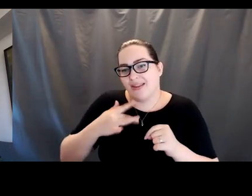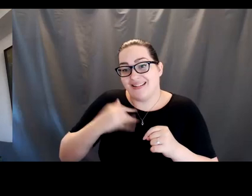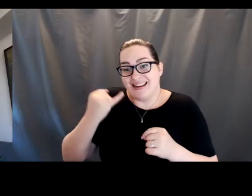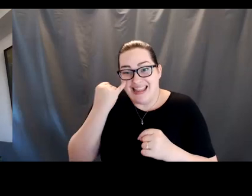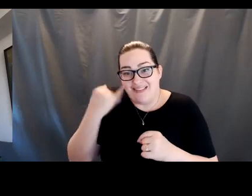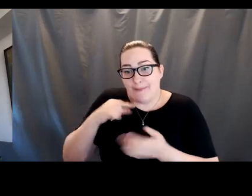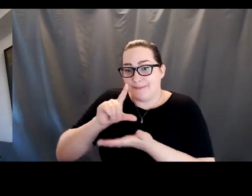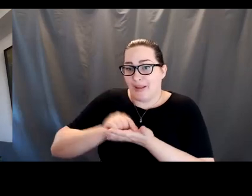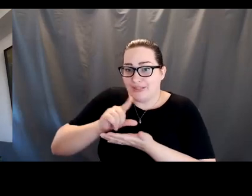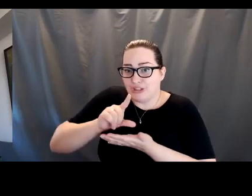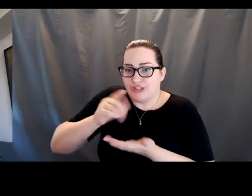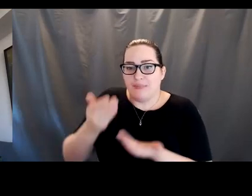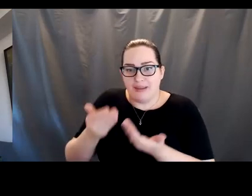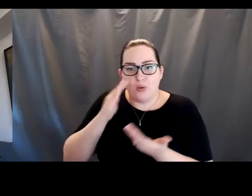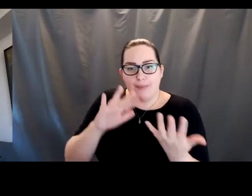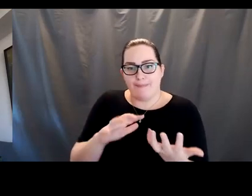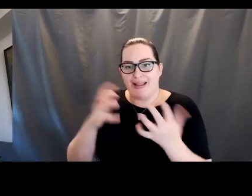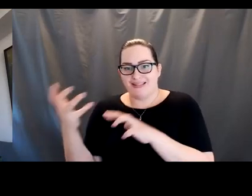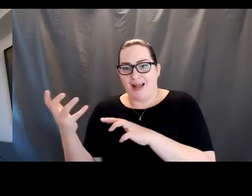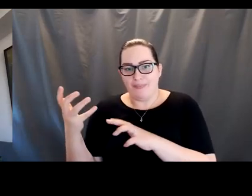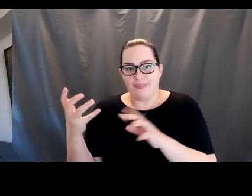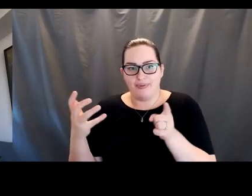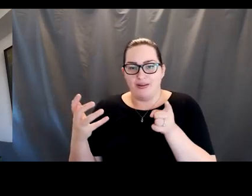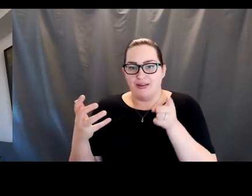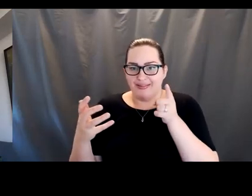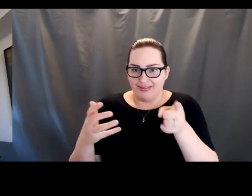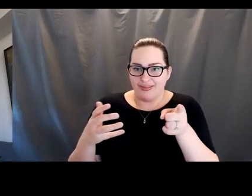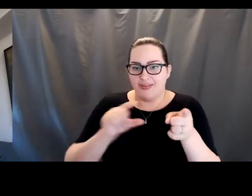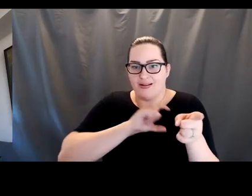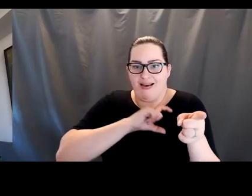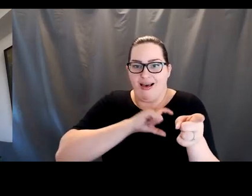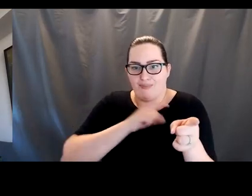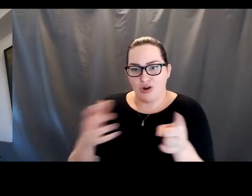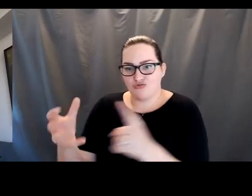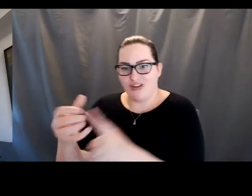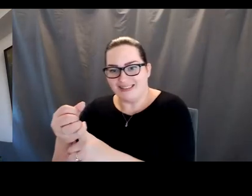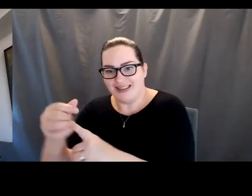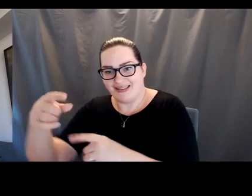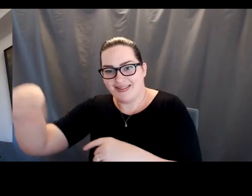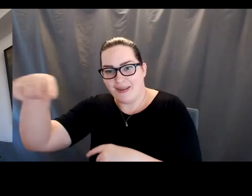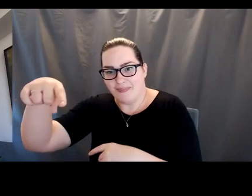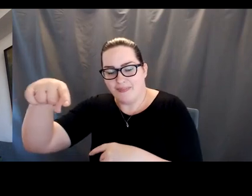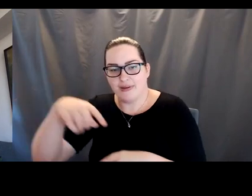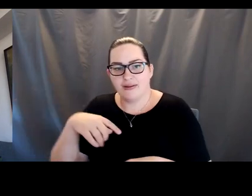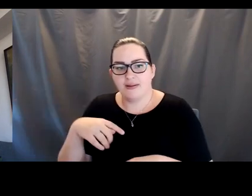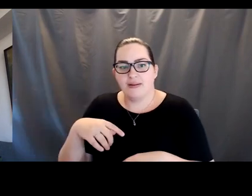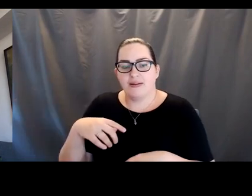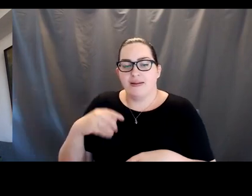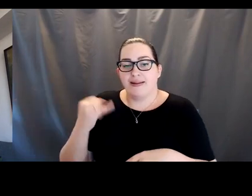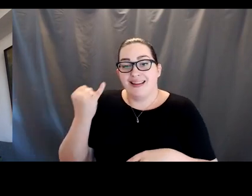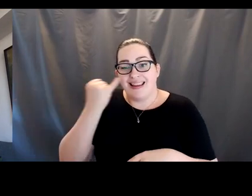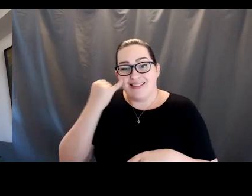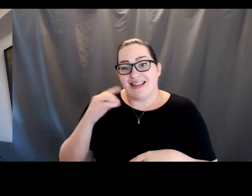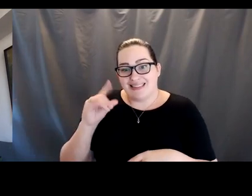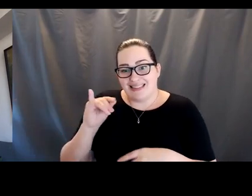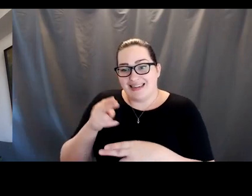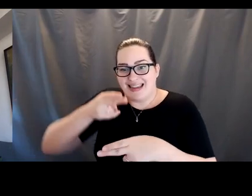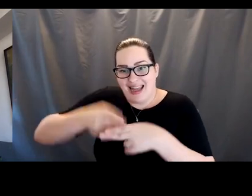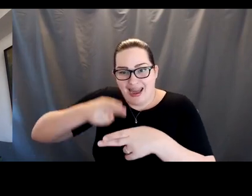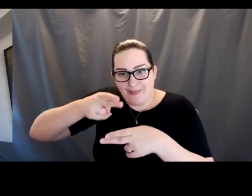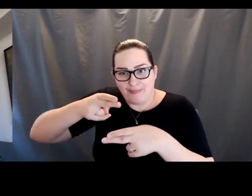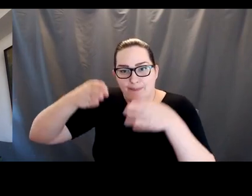the arrests, the prosecution. If I named the man who I knew was the perpetrator, I didn't want